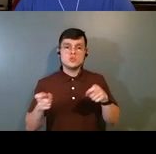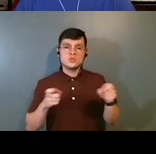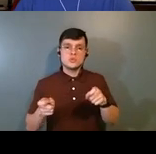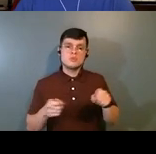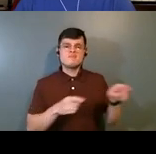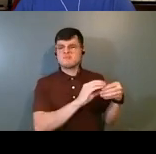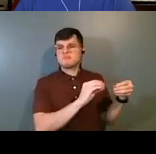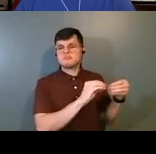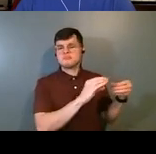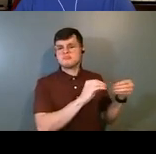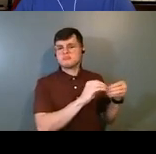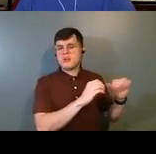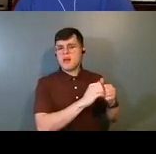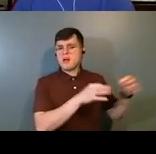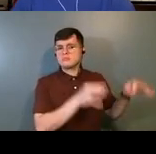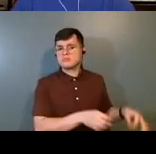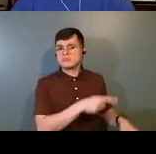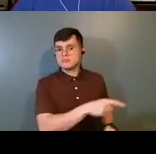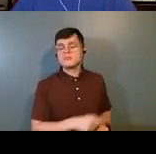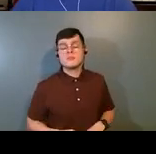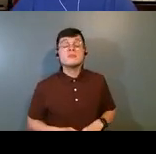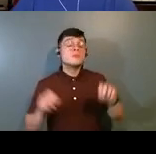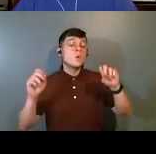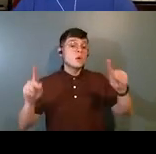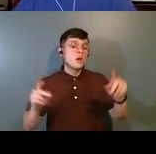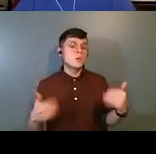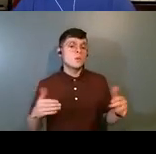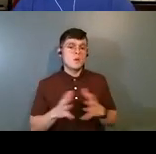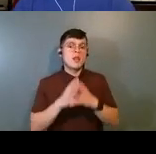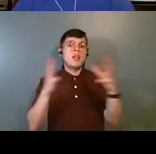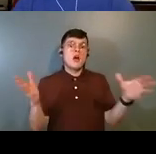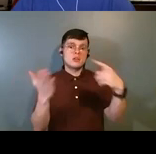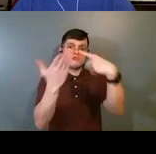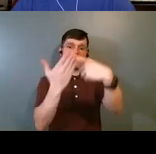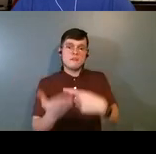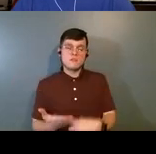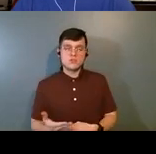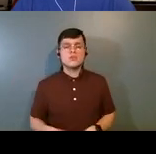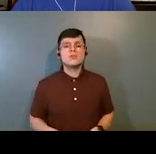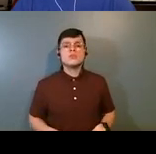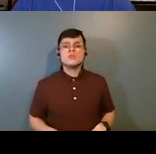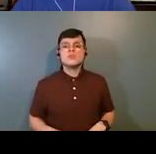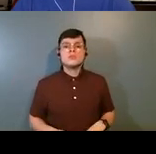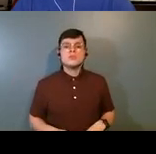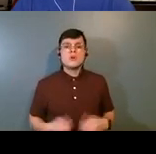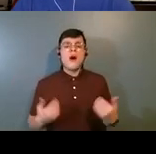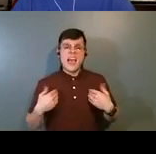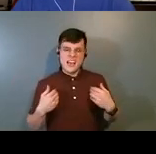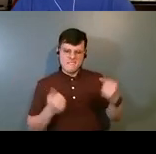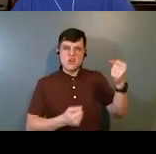WP, cars demo. Okay. So we got a lot to cover here, but I'm just going to, I have the cars demo